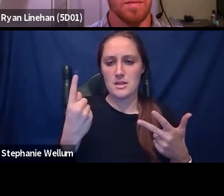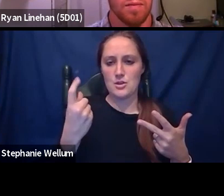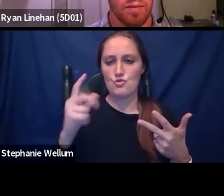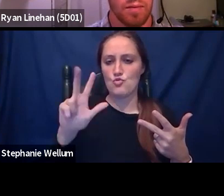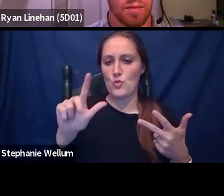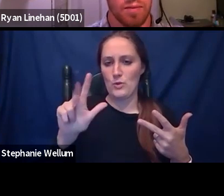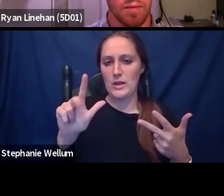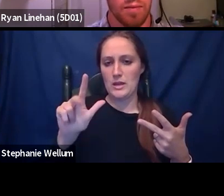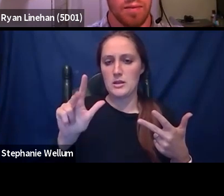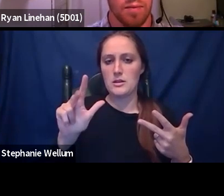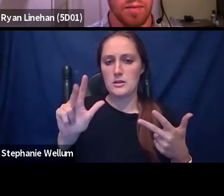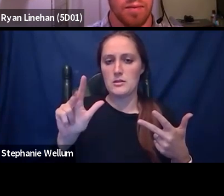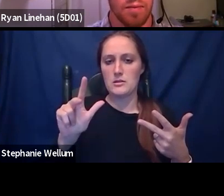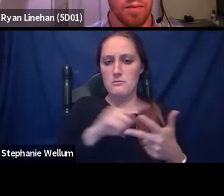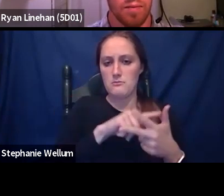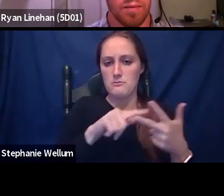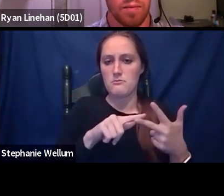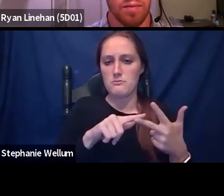1123.